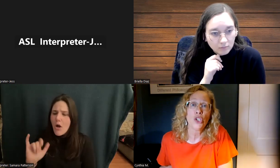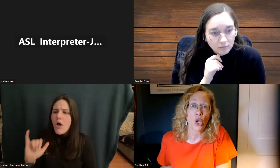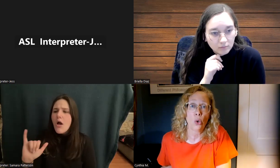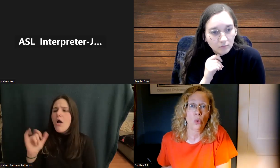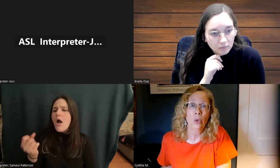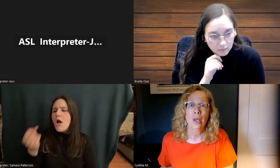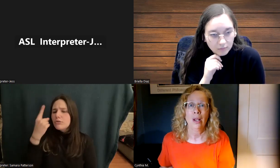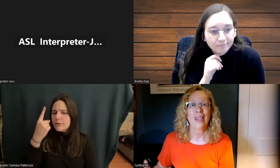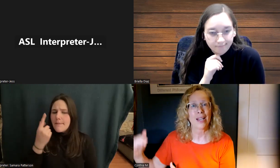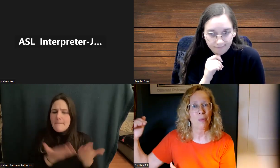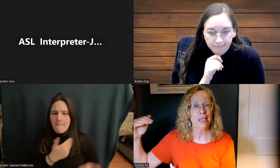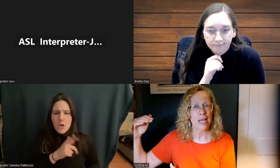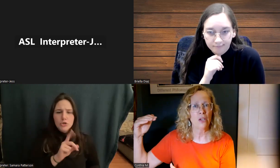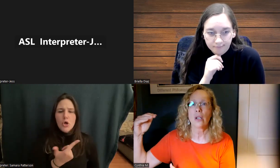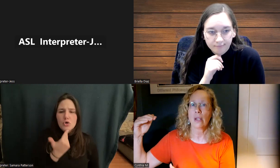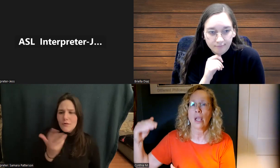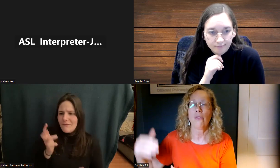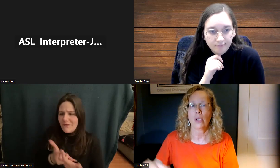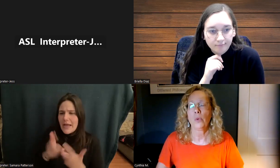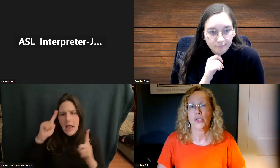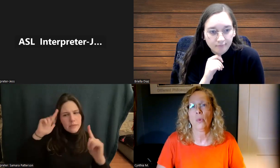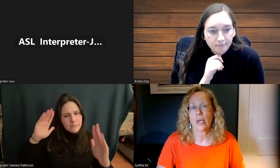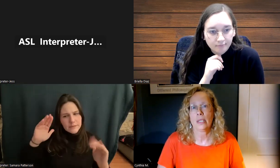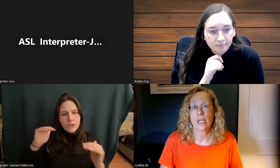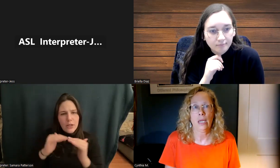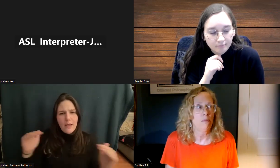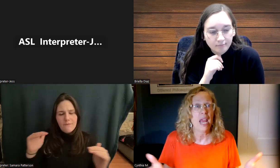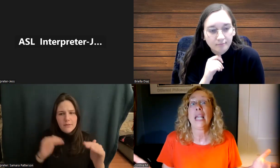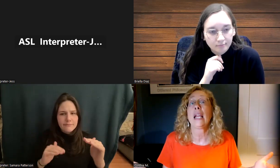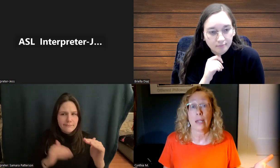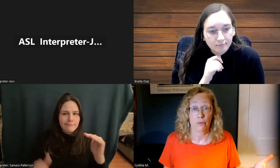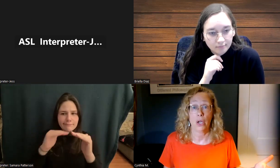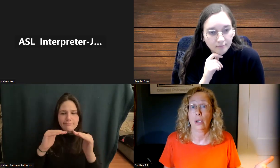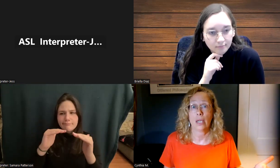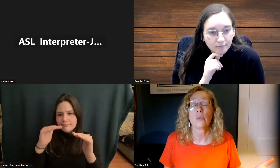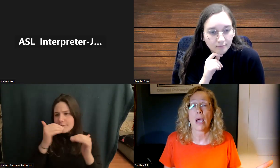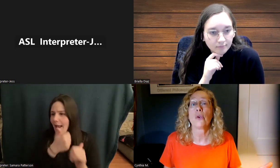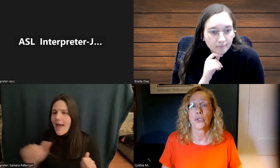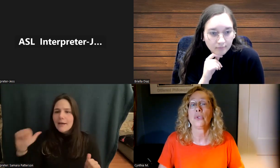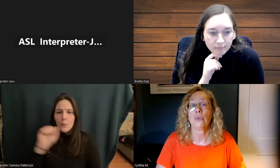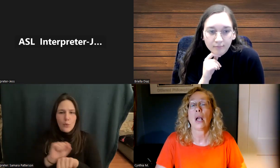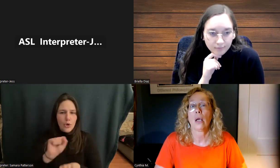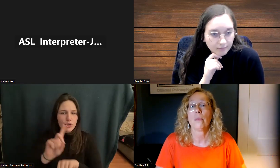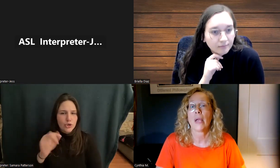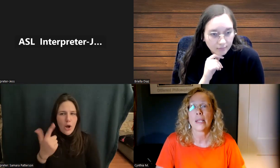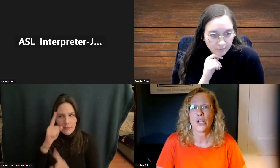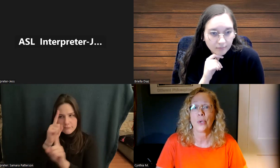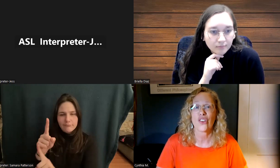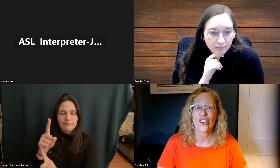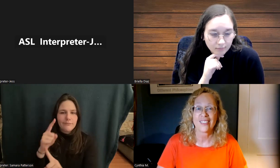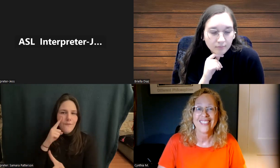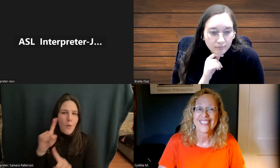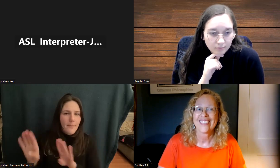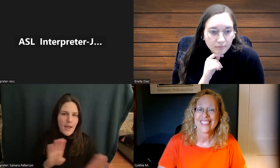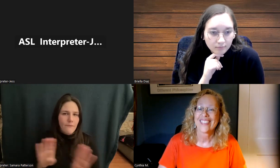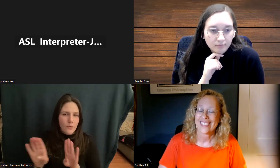you to know the expectation and the level at which you want to see any kind of dog aspire to as a hearing